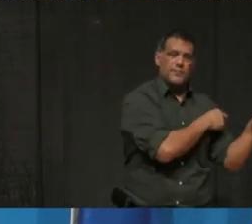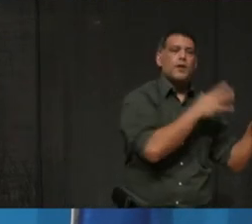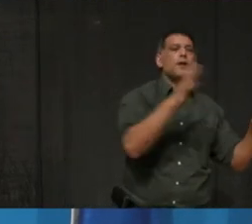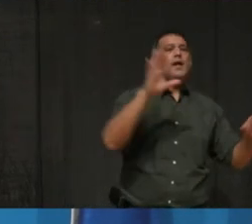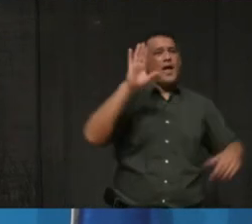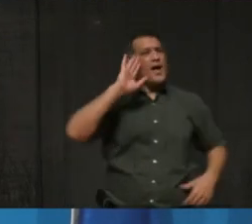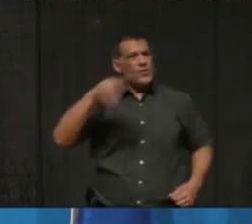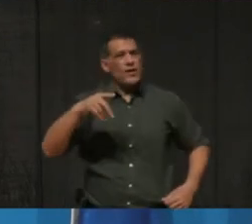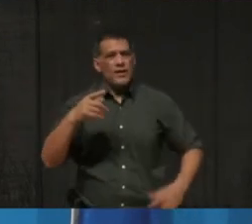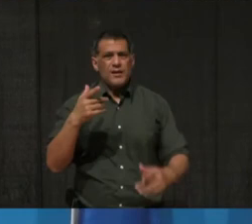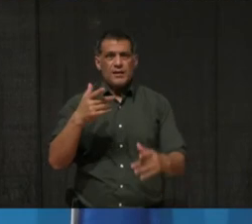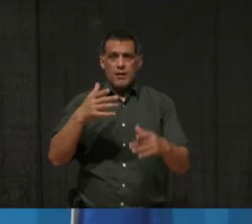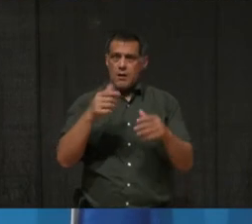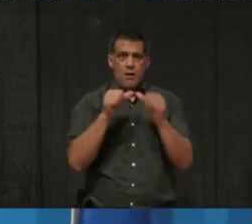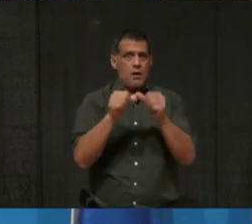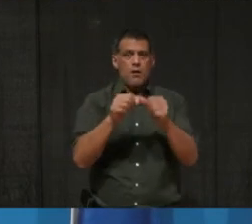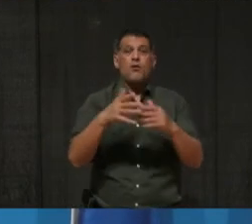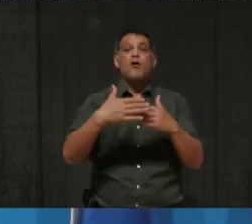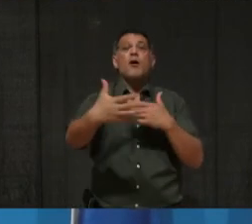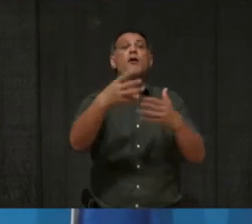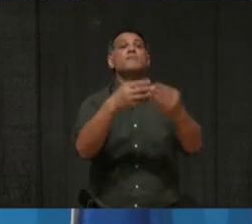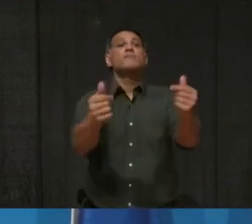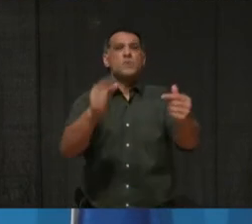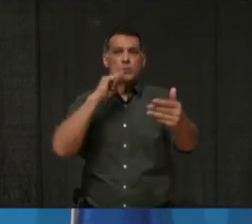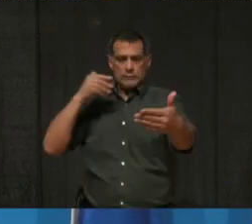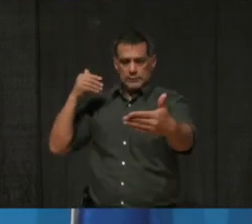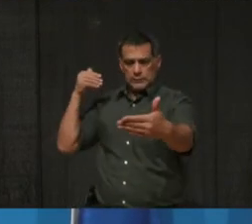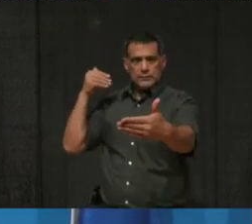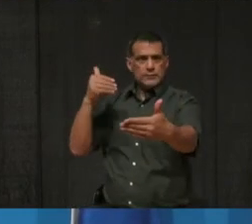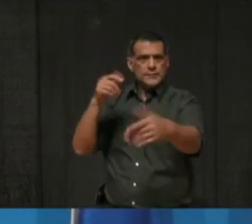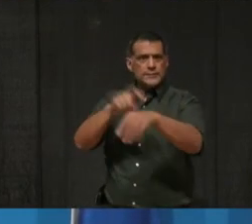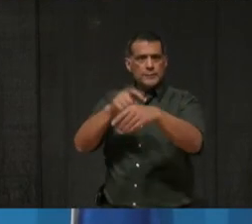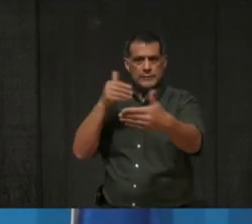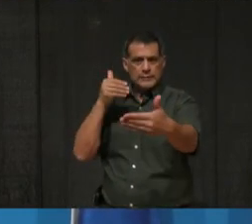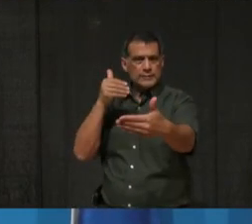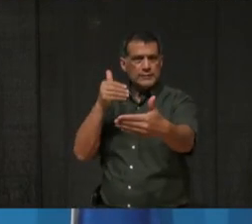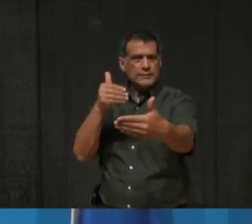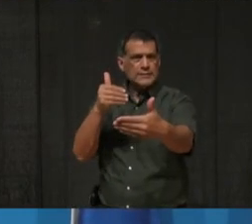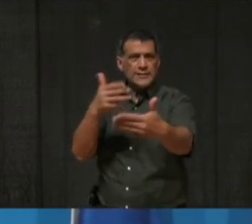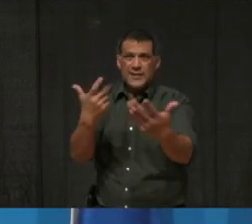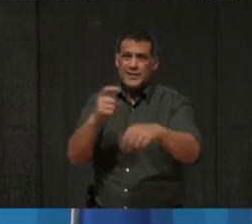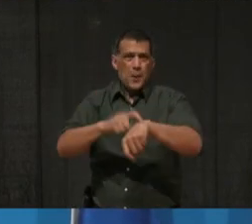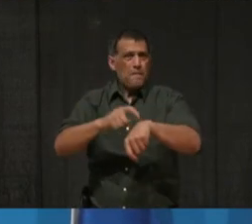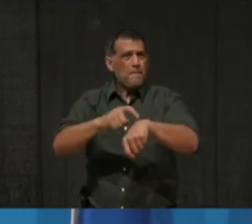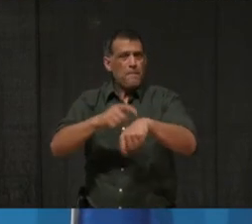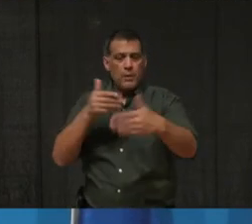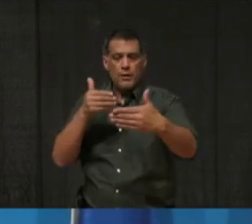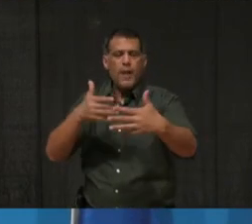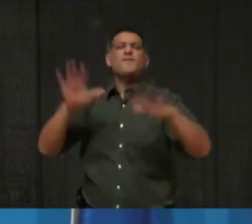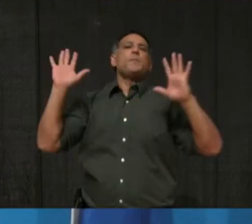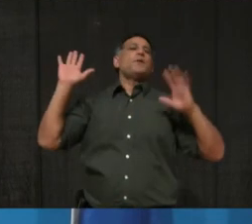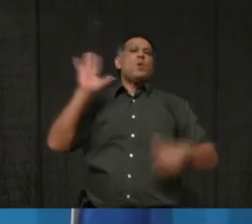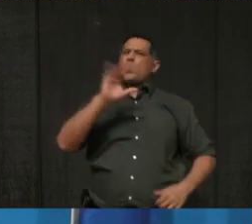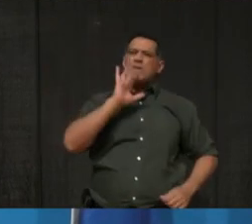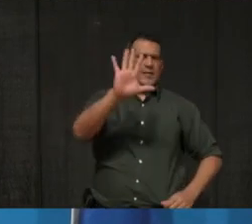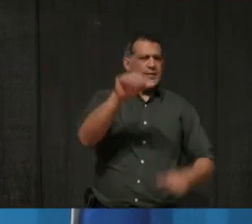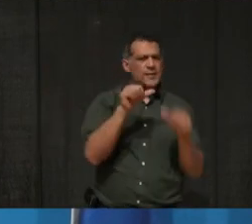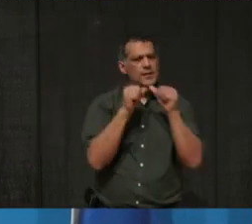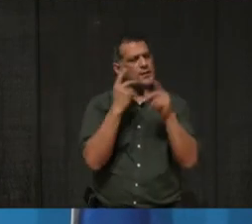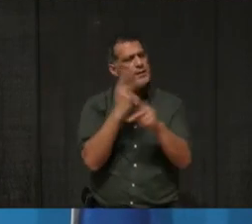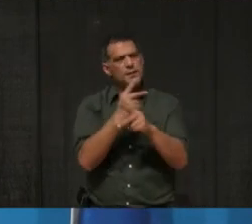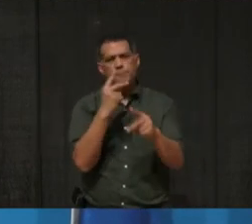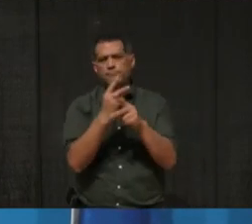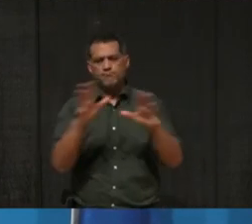everyone, myself included. But we can't take our eyes off the prize just yet. What happens next is in our hands, in how we stay